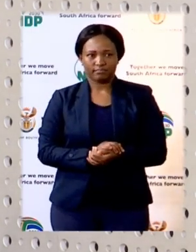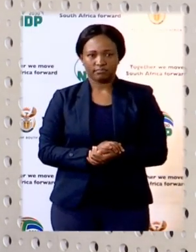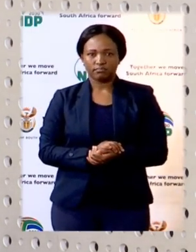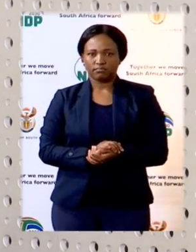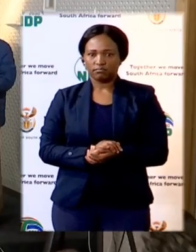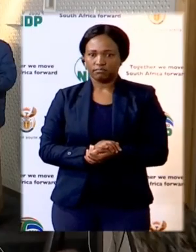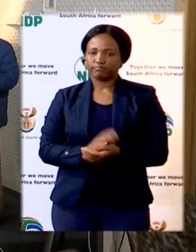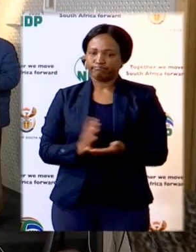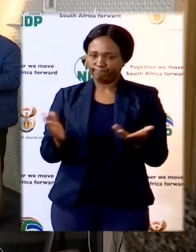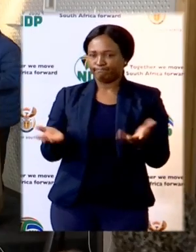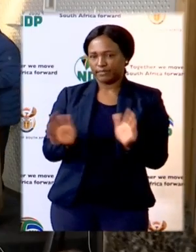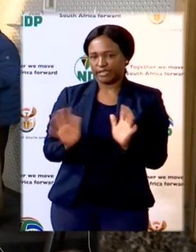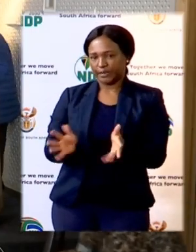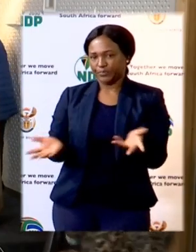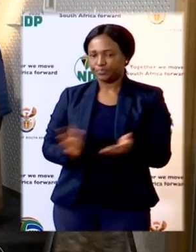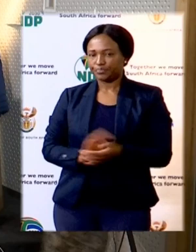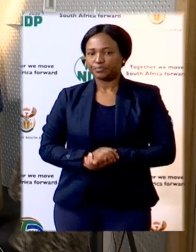Njalo, Velas.